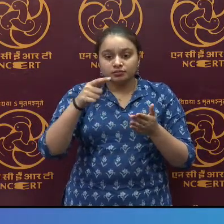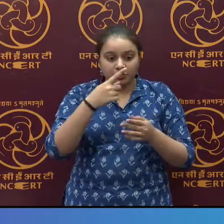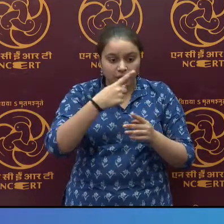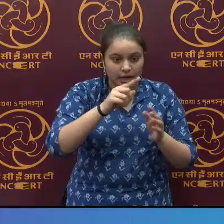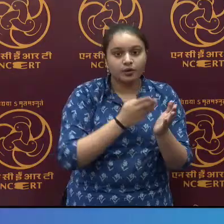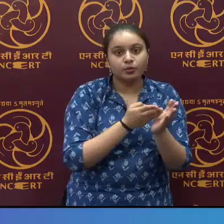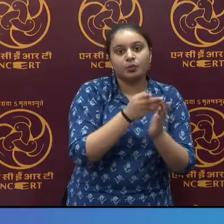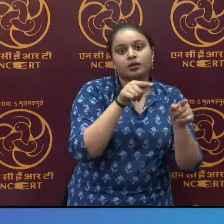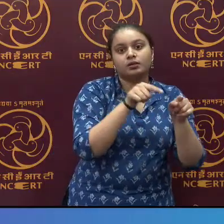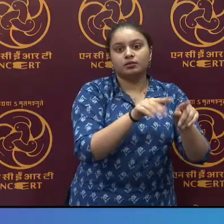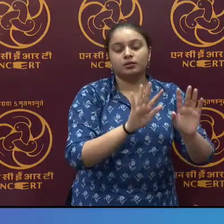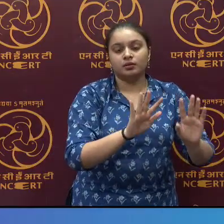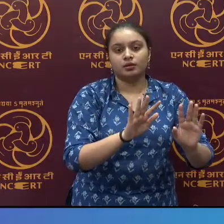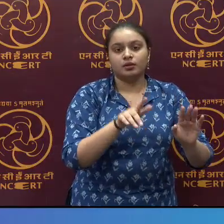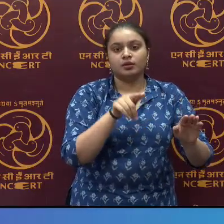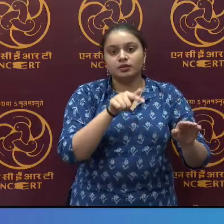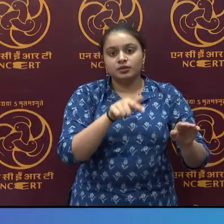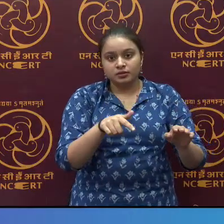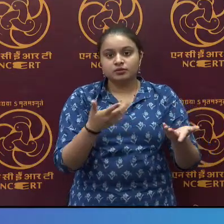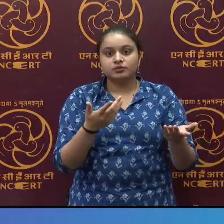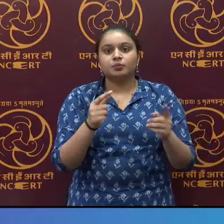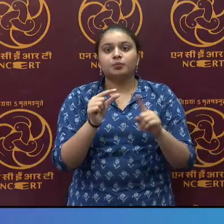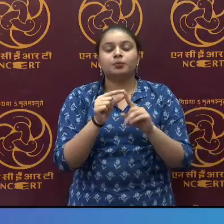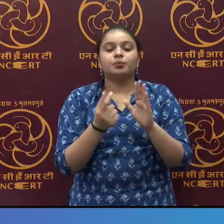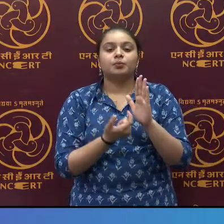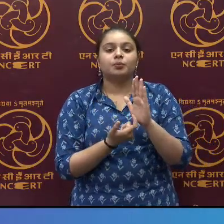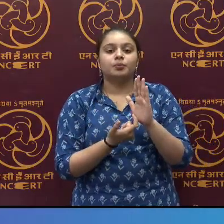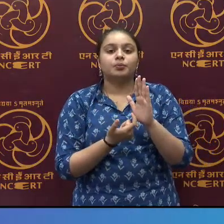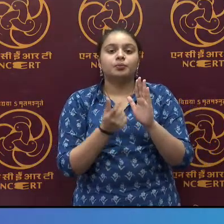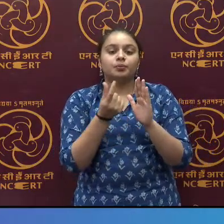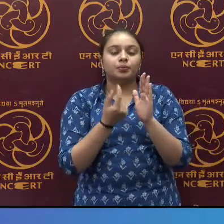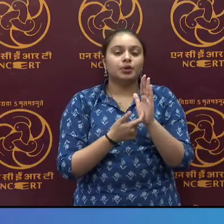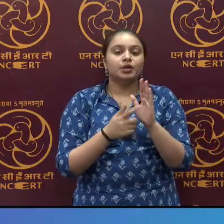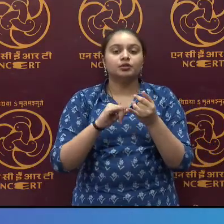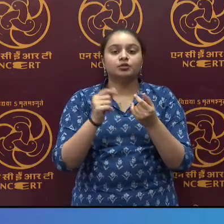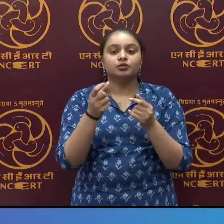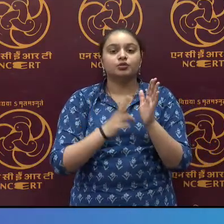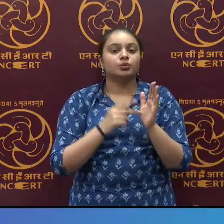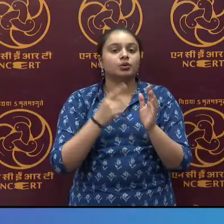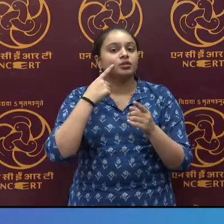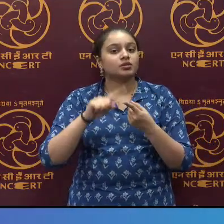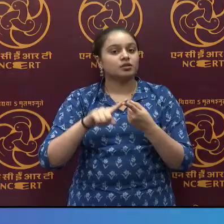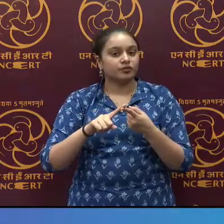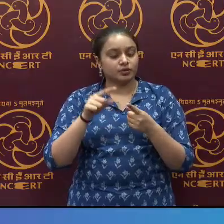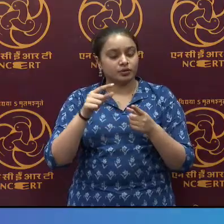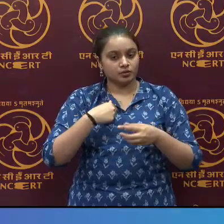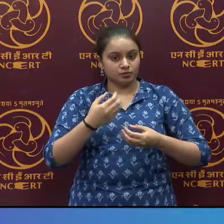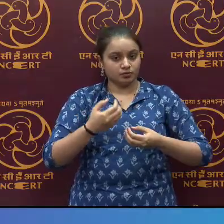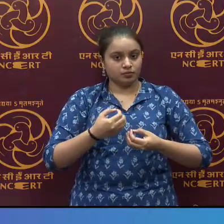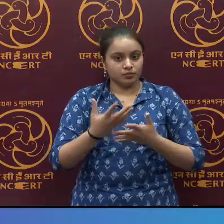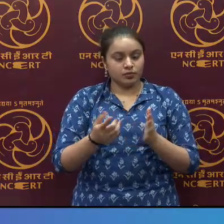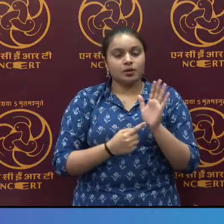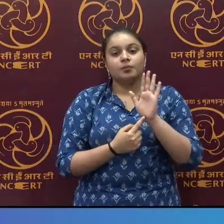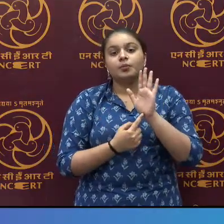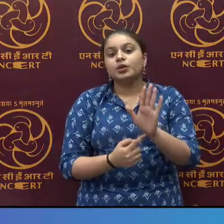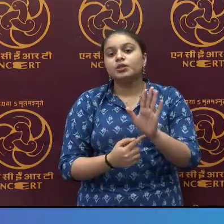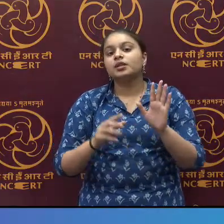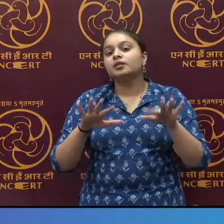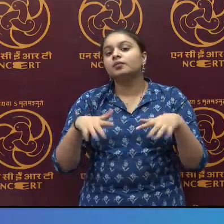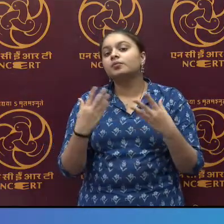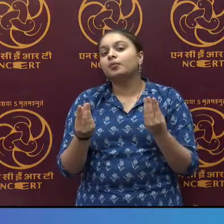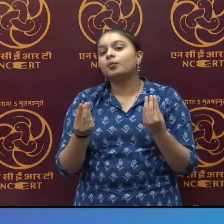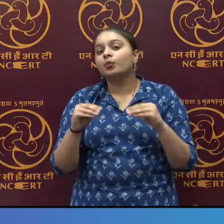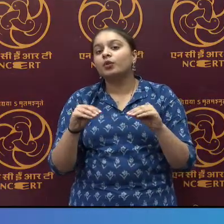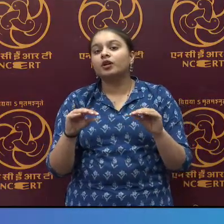way. So it could be persuasive also. And whatever I feel is right, I'll present it in a better manner. So it will